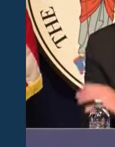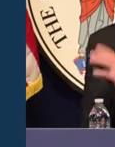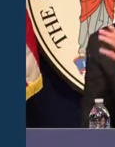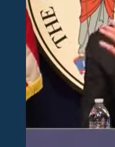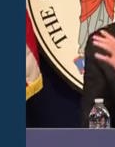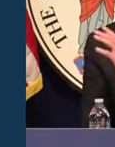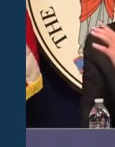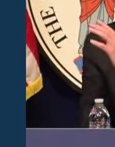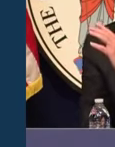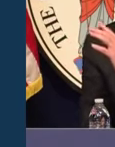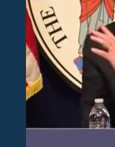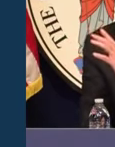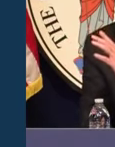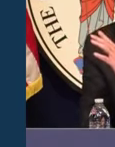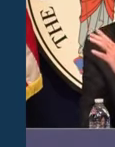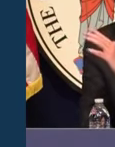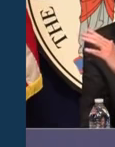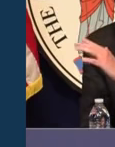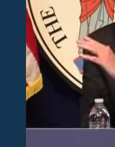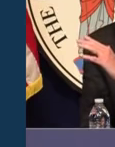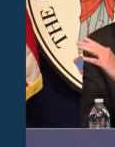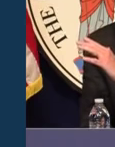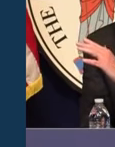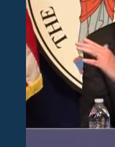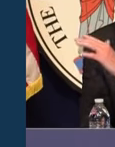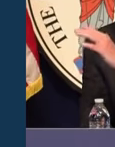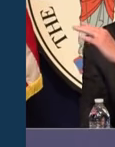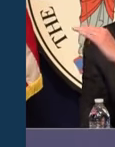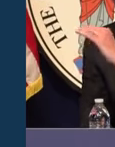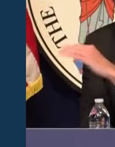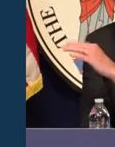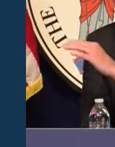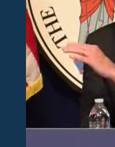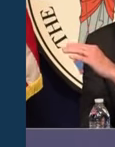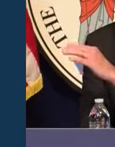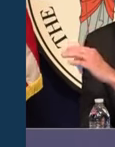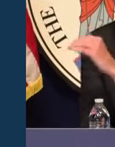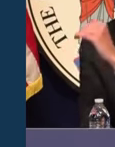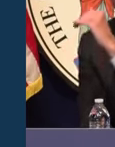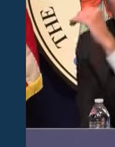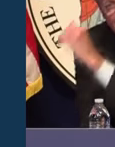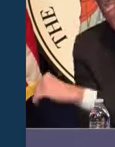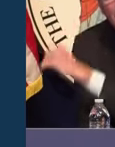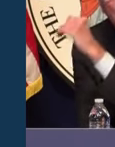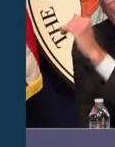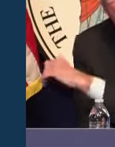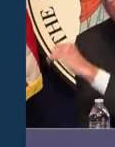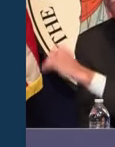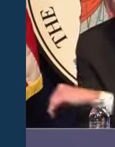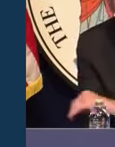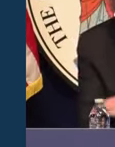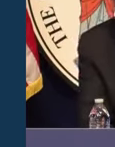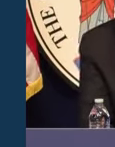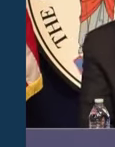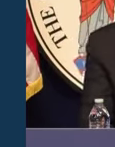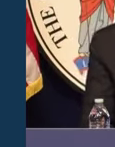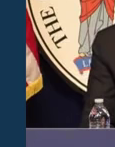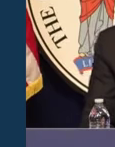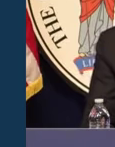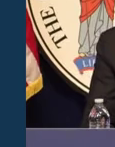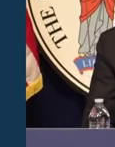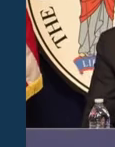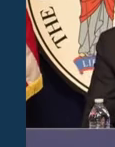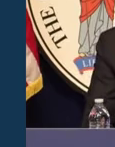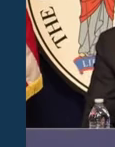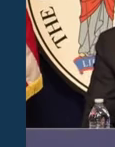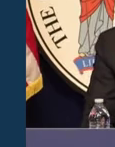cases. We've got to not only continue to flatten the curve, we have to get to a plateau and then begin to go down as fast as we can on the